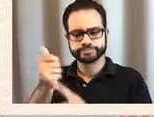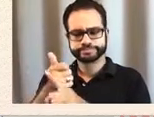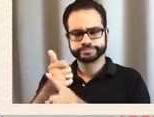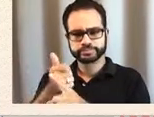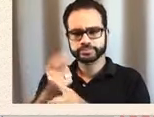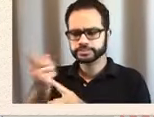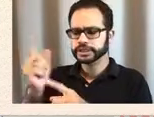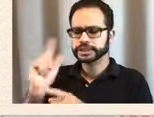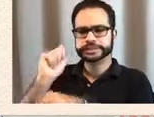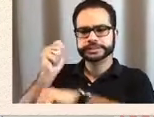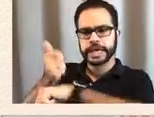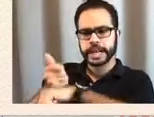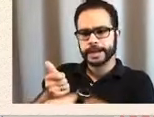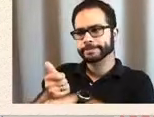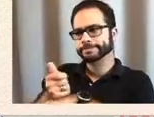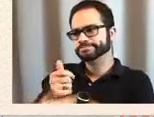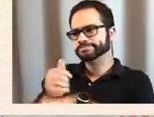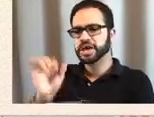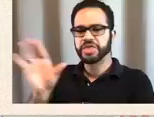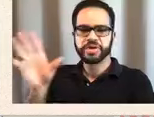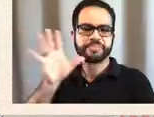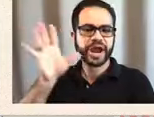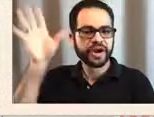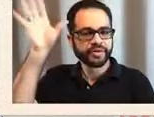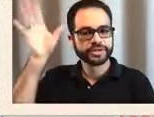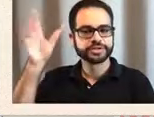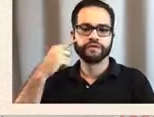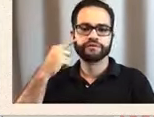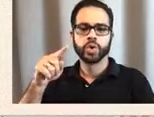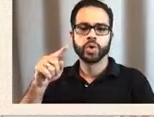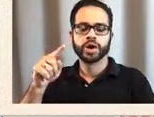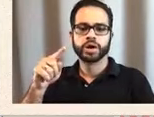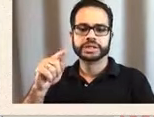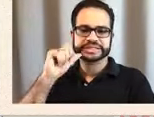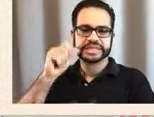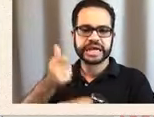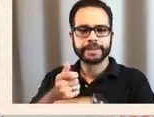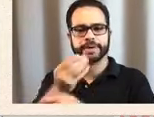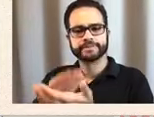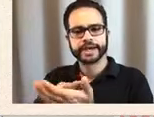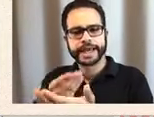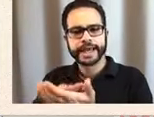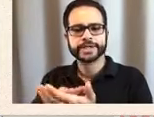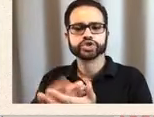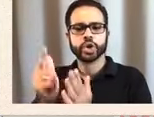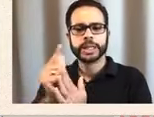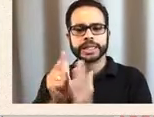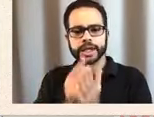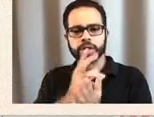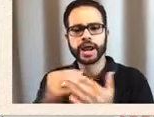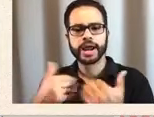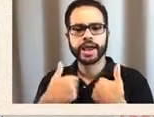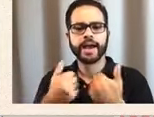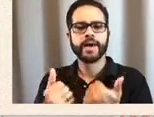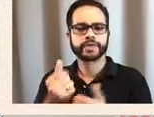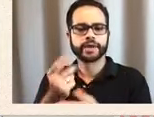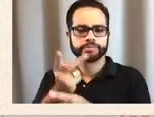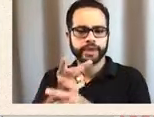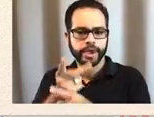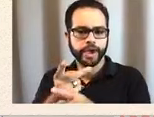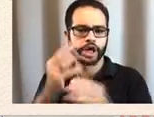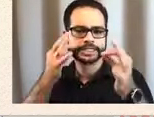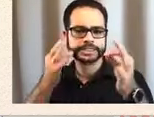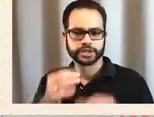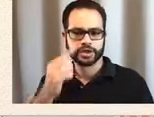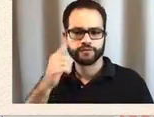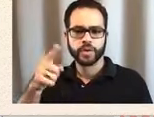their parent to make financial, legal, and healthcare decisions for them. The issue with a